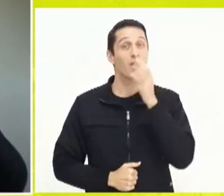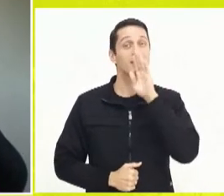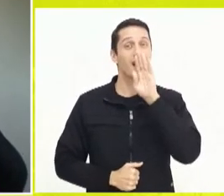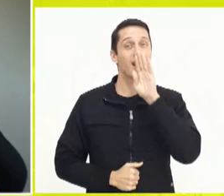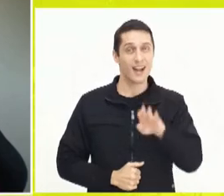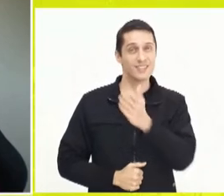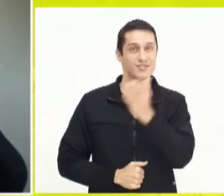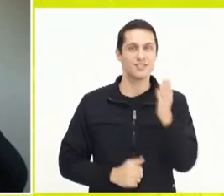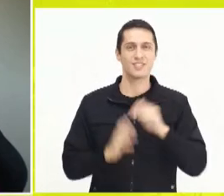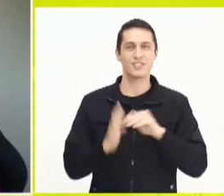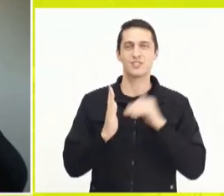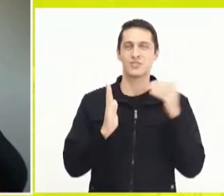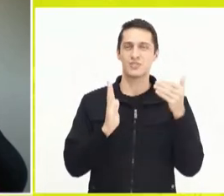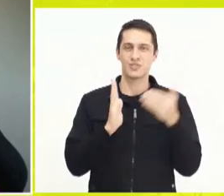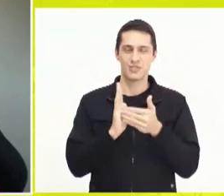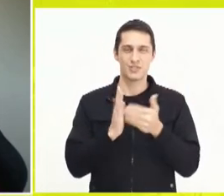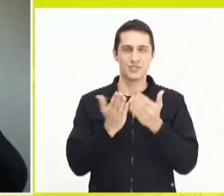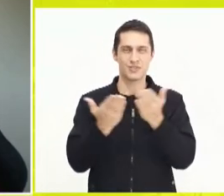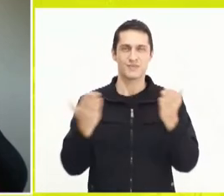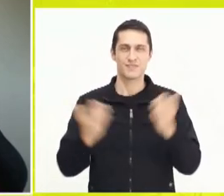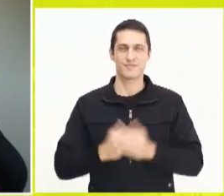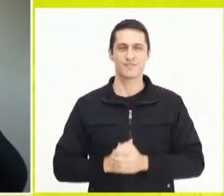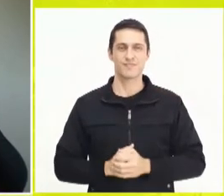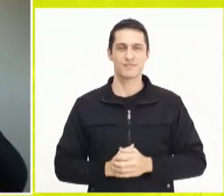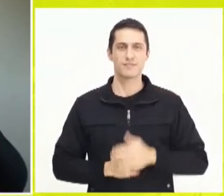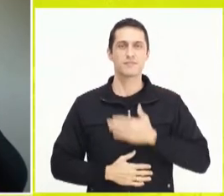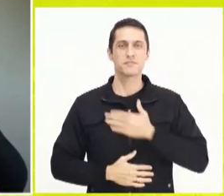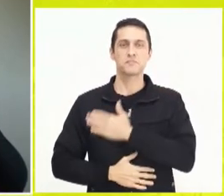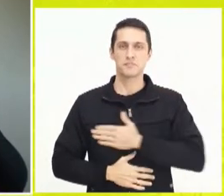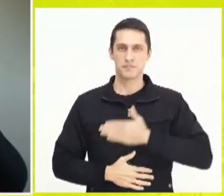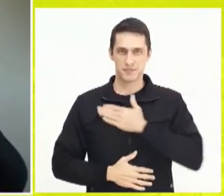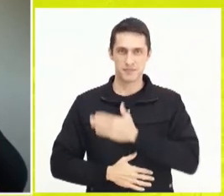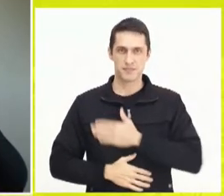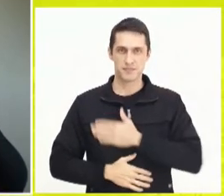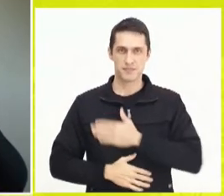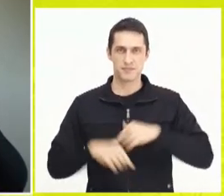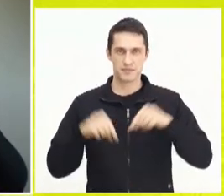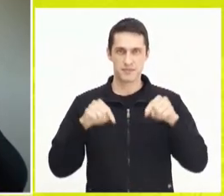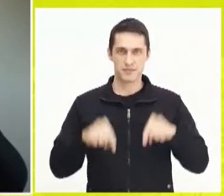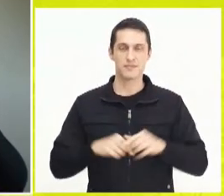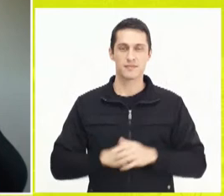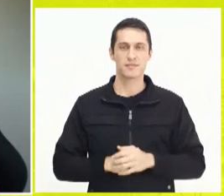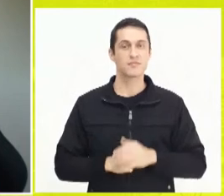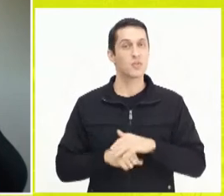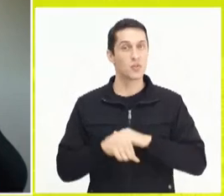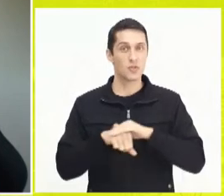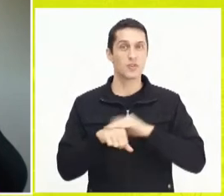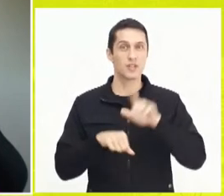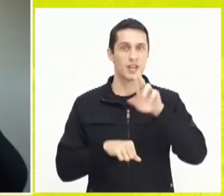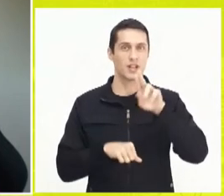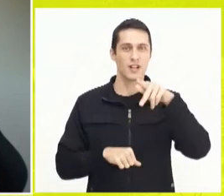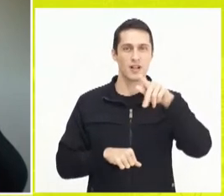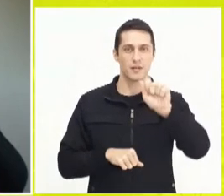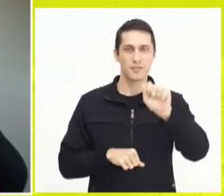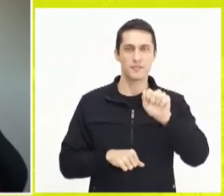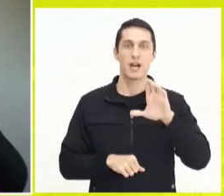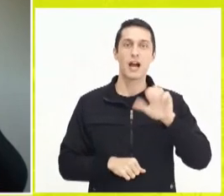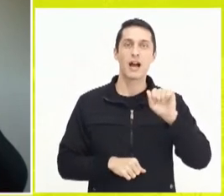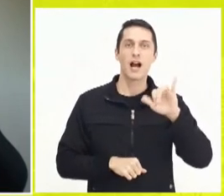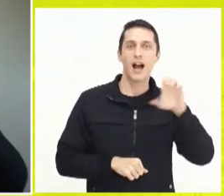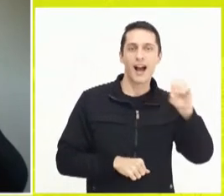well good morning good afternoon to all of you it's